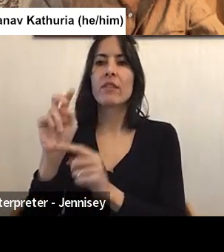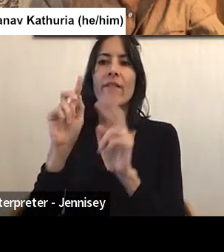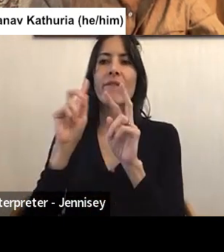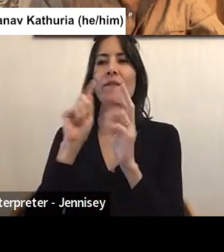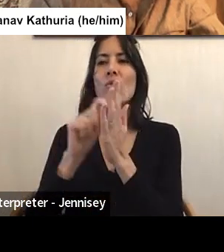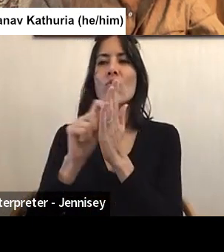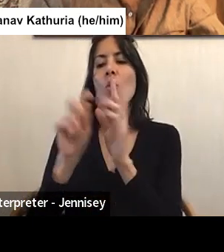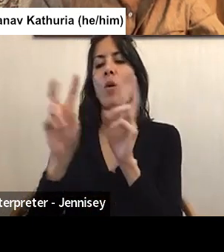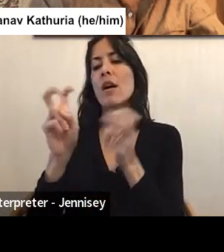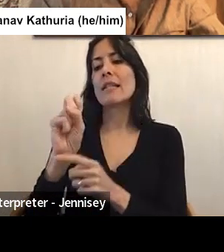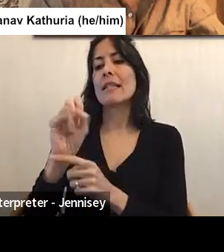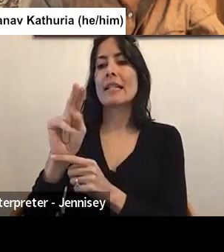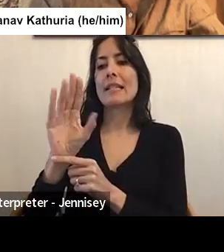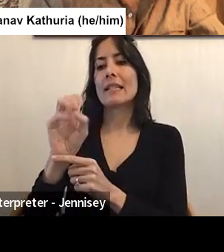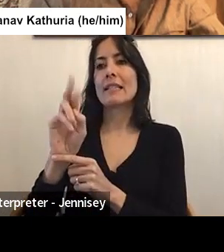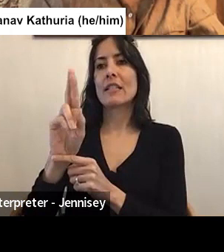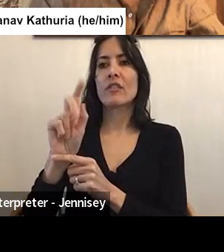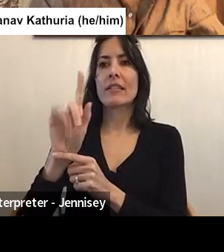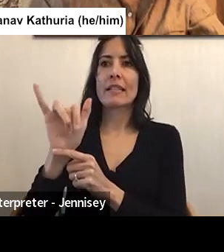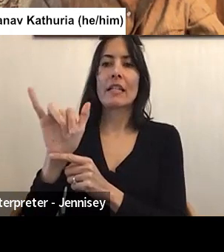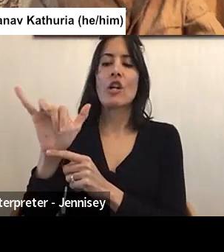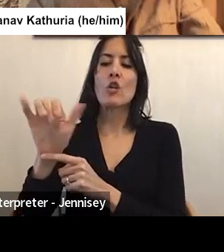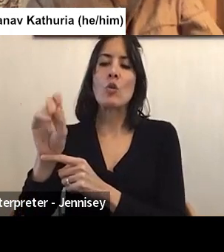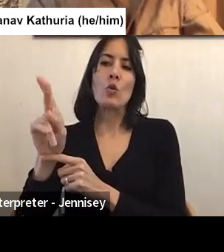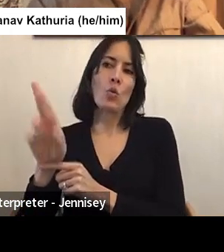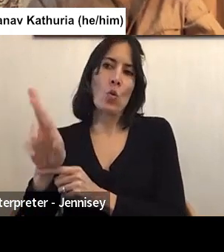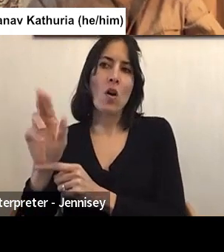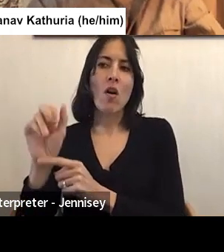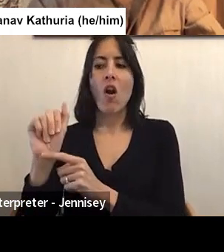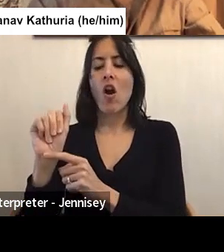including work from Marenike Giwa Onaiwu,